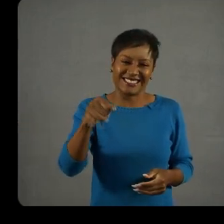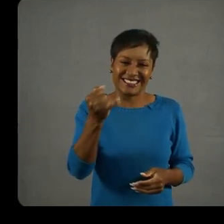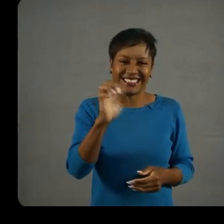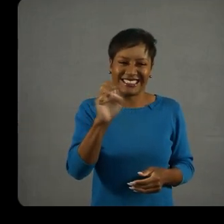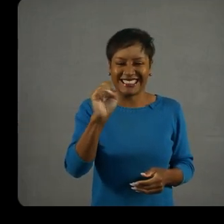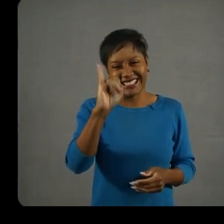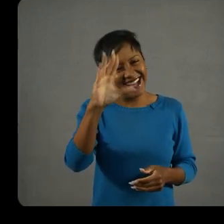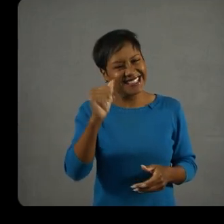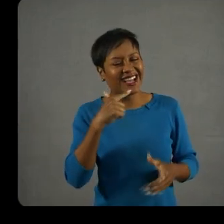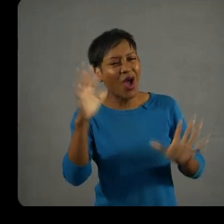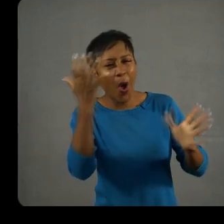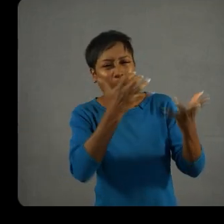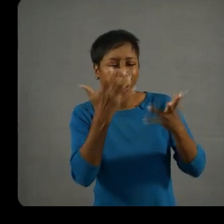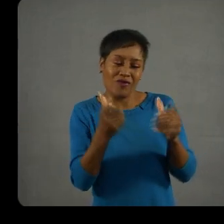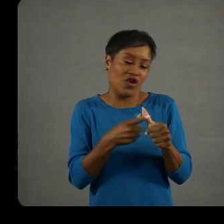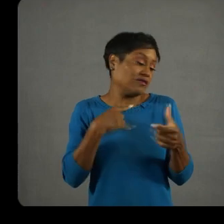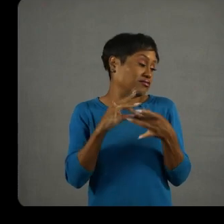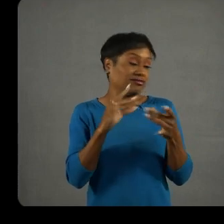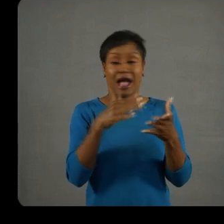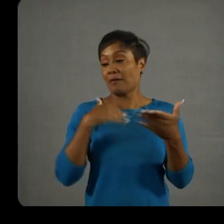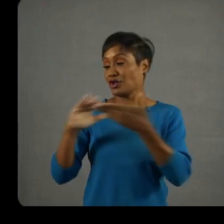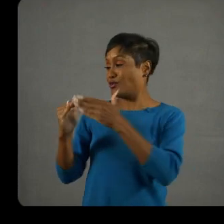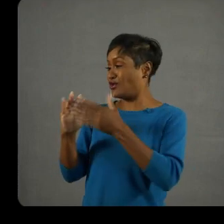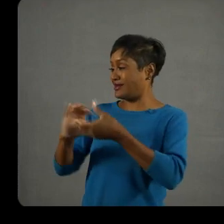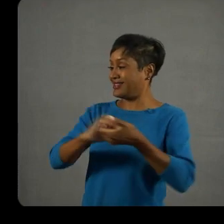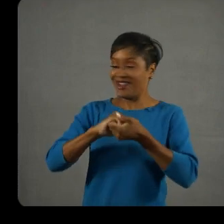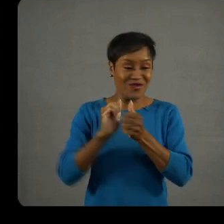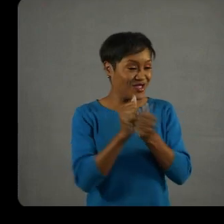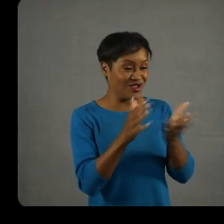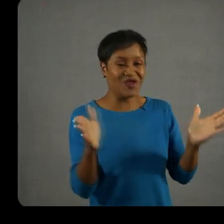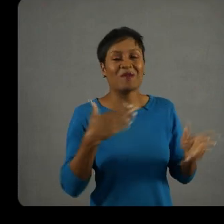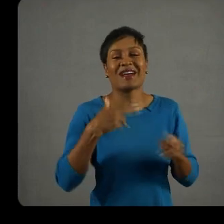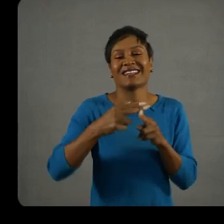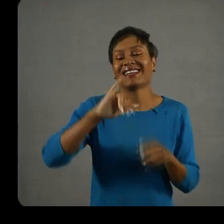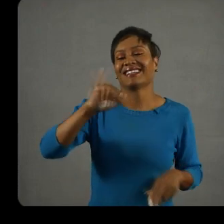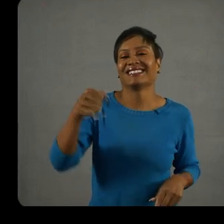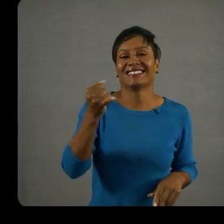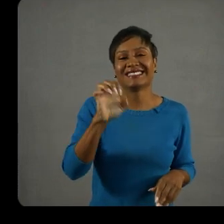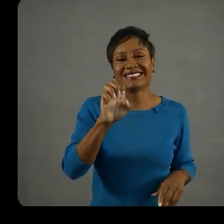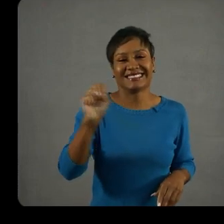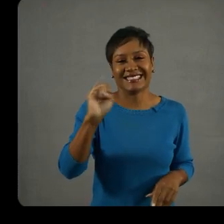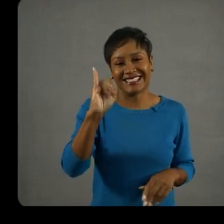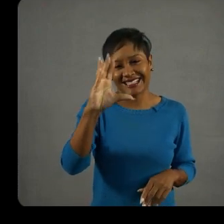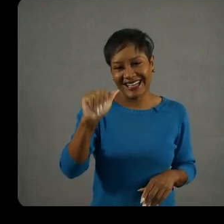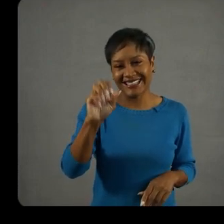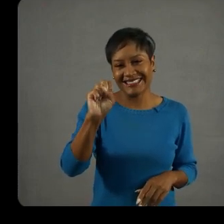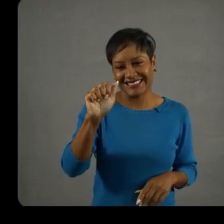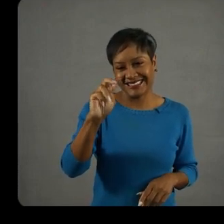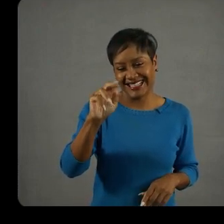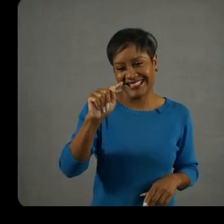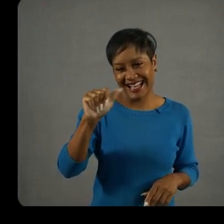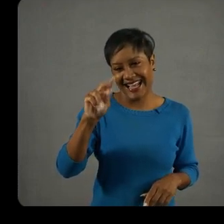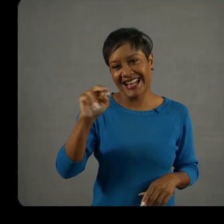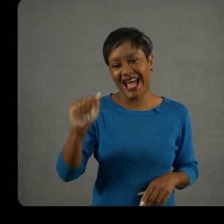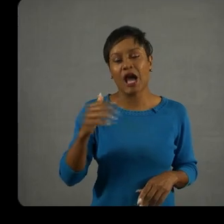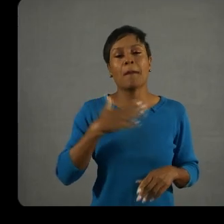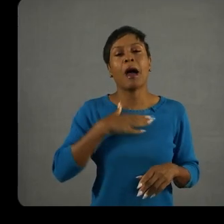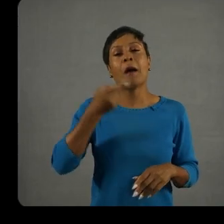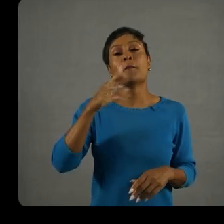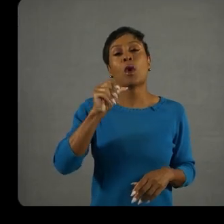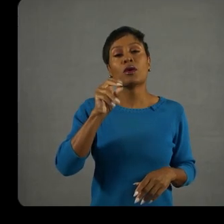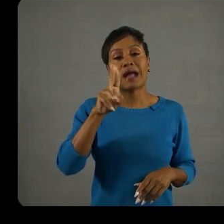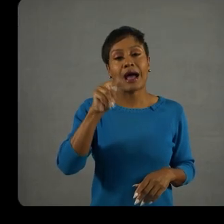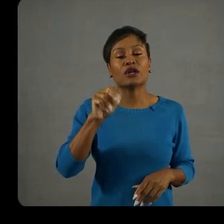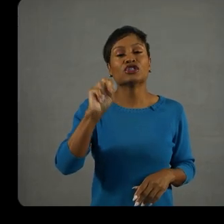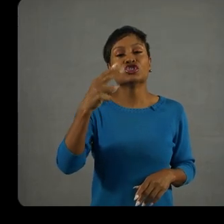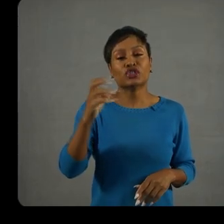it's really awesome to be in community with each and every one of you. Jessica Santana, pronouns are she, her, ella. And if you are